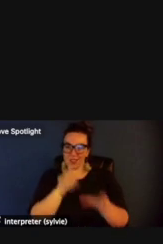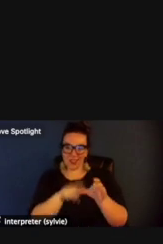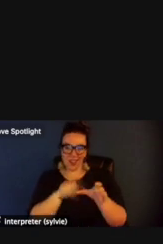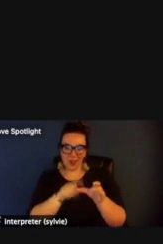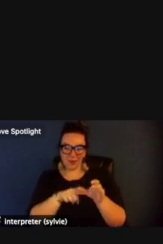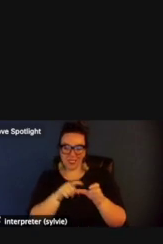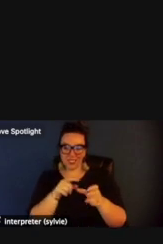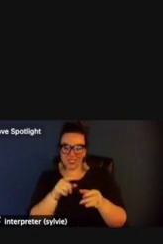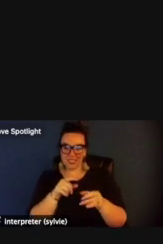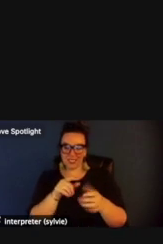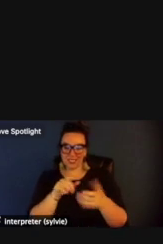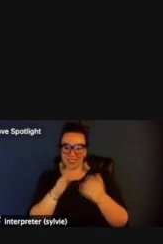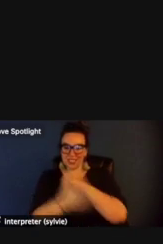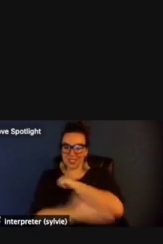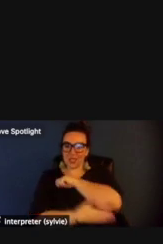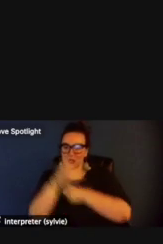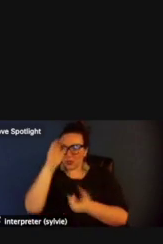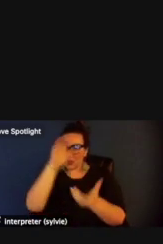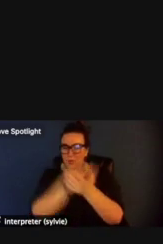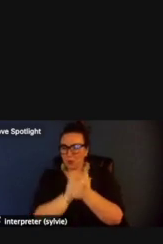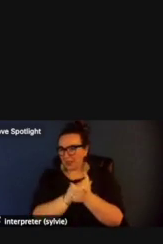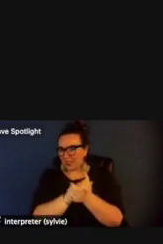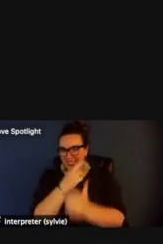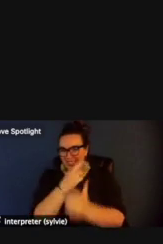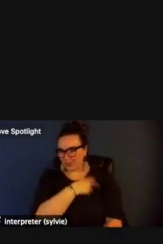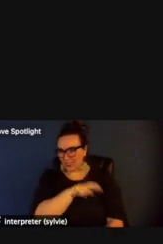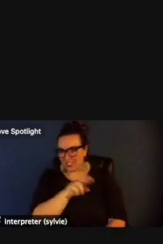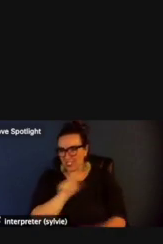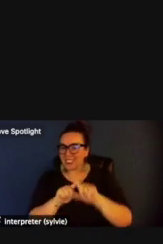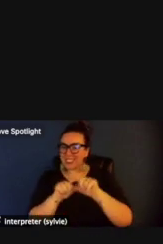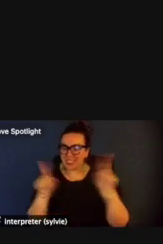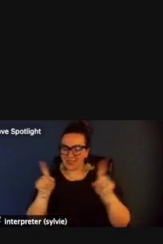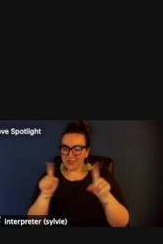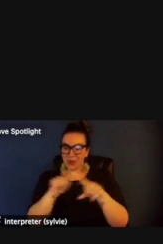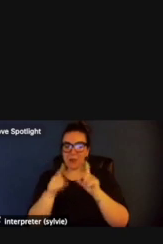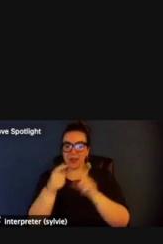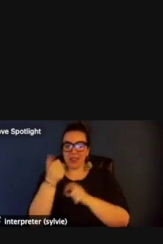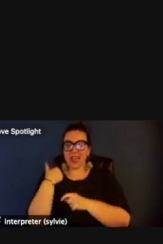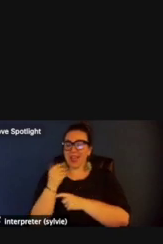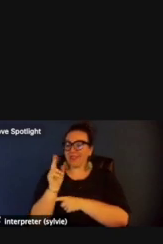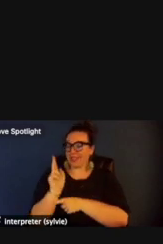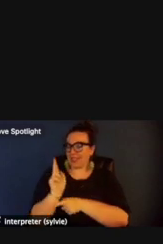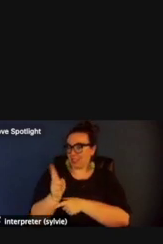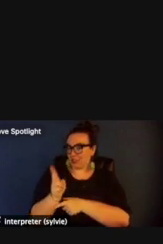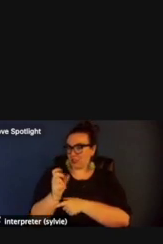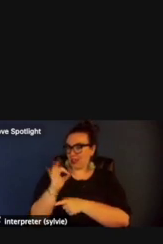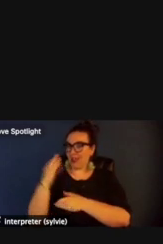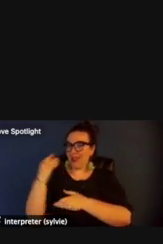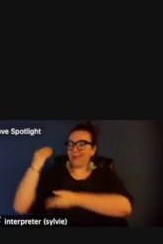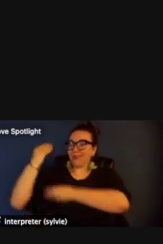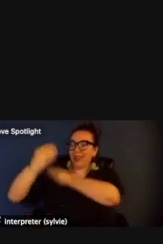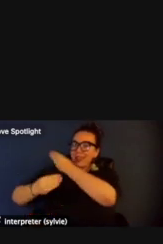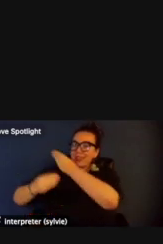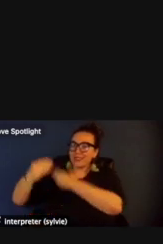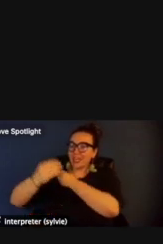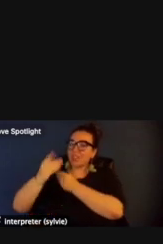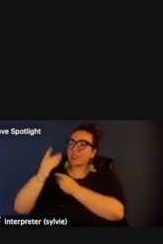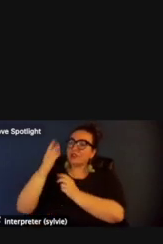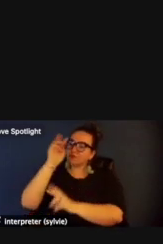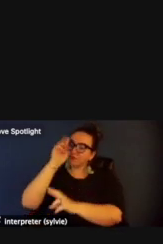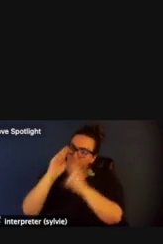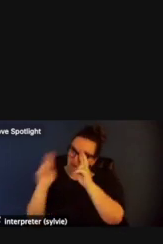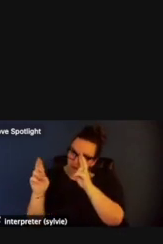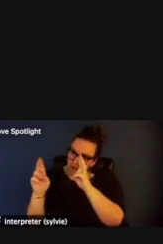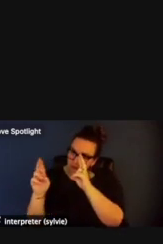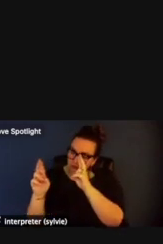in religion in the way that we do in the United States, but they have a history of ancestor reverence. And so if you can